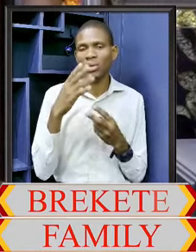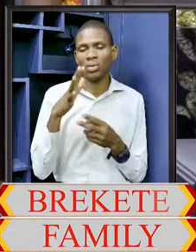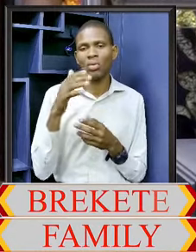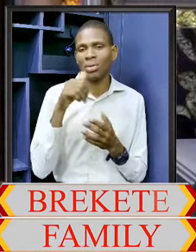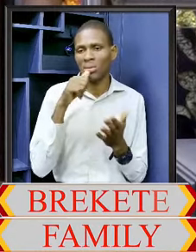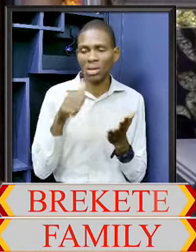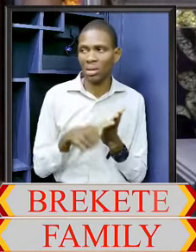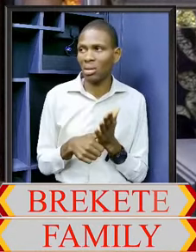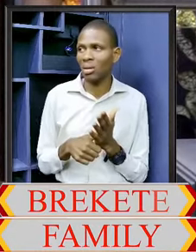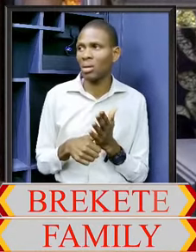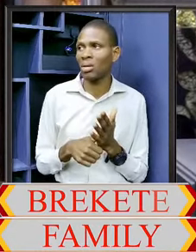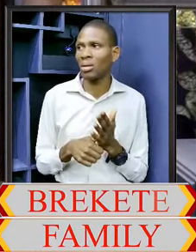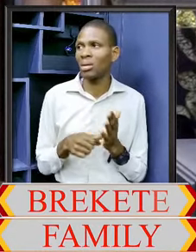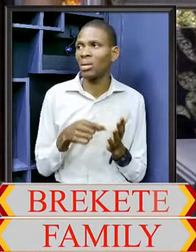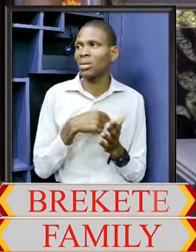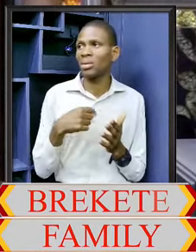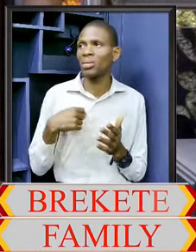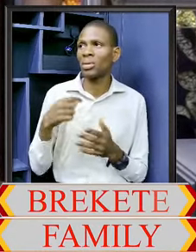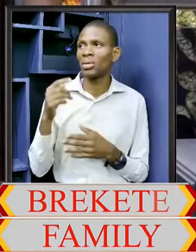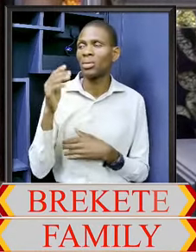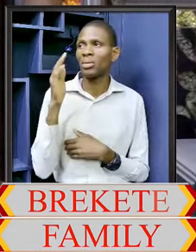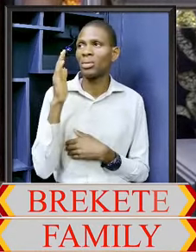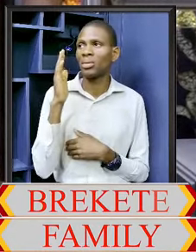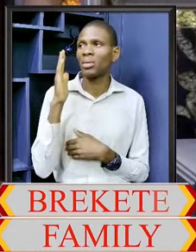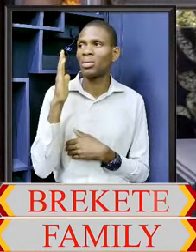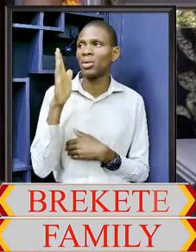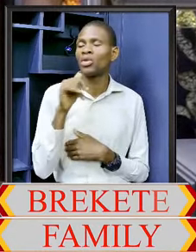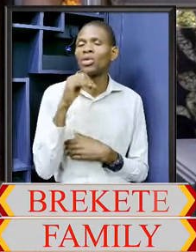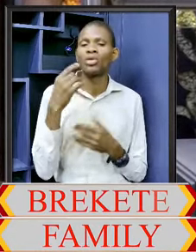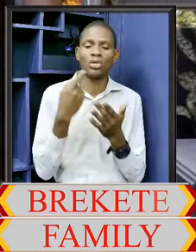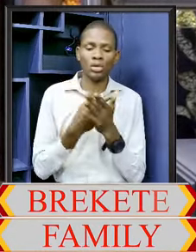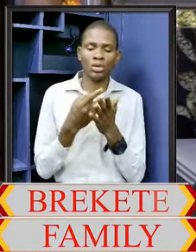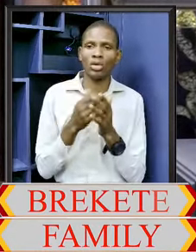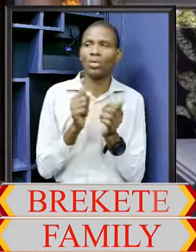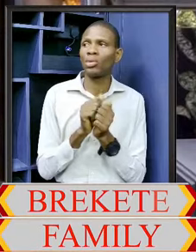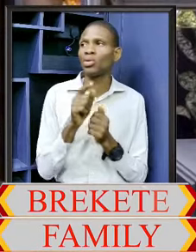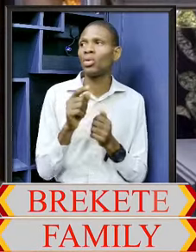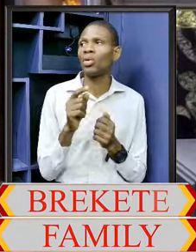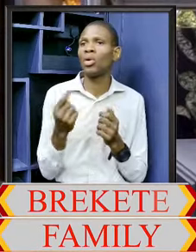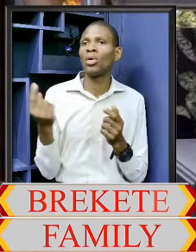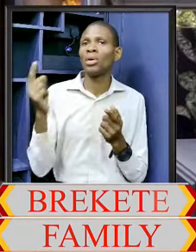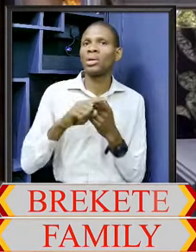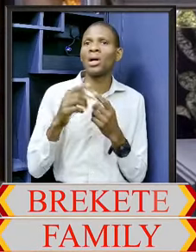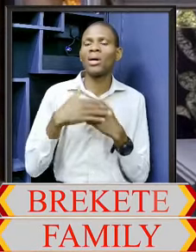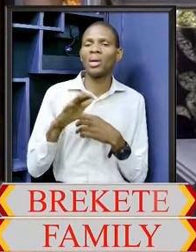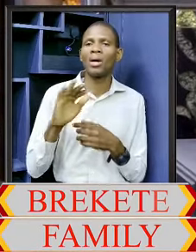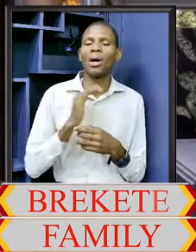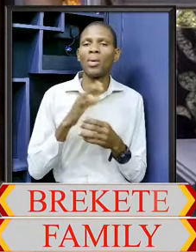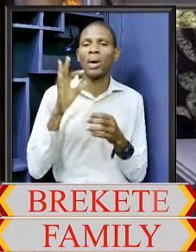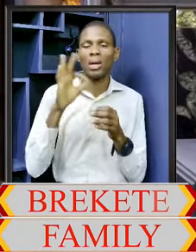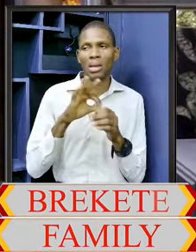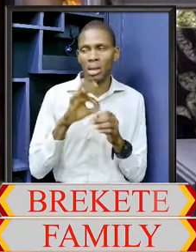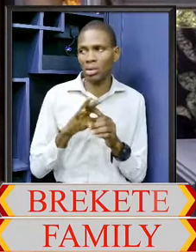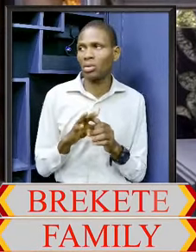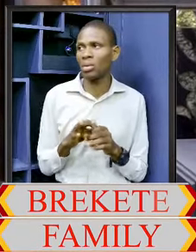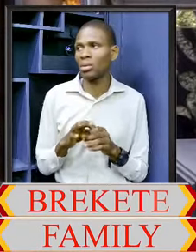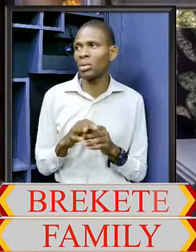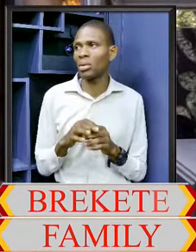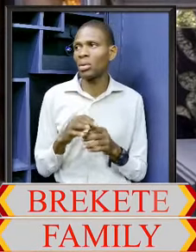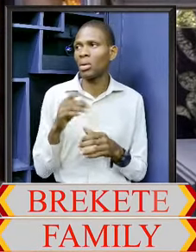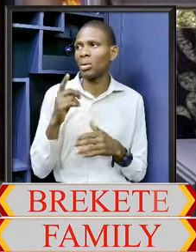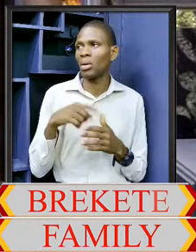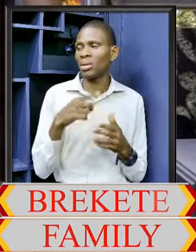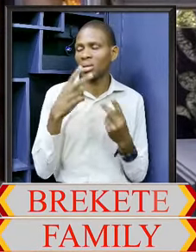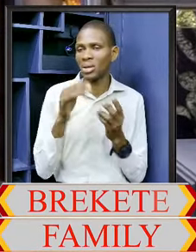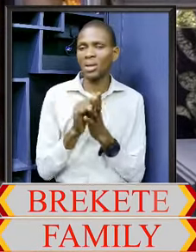letter. We are not going to discuss with you until after our election, if any. What we saw is that they